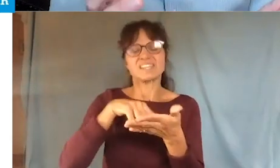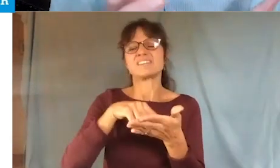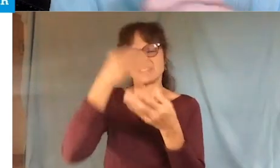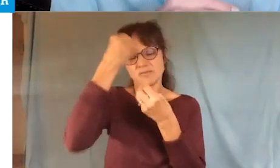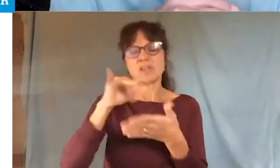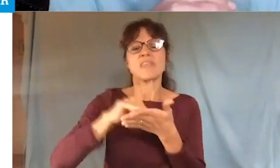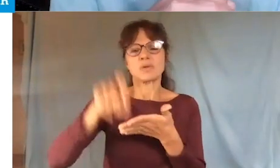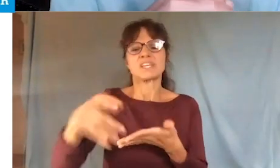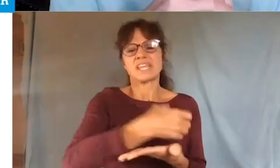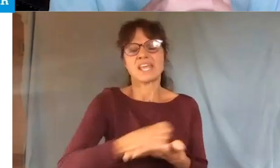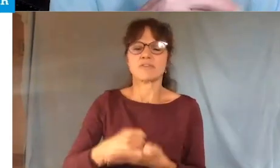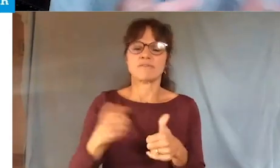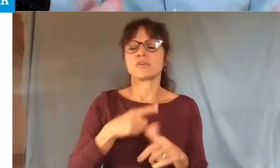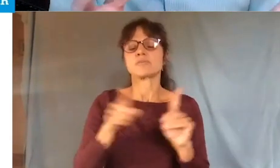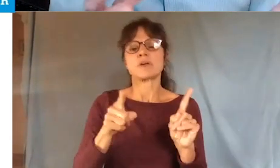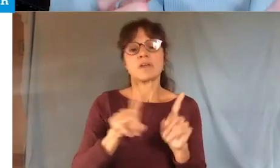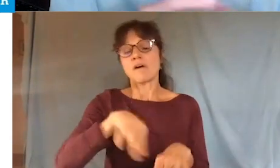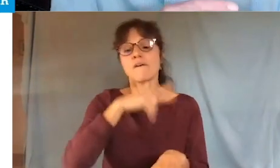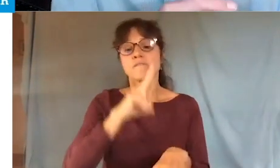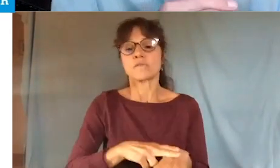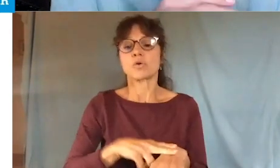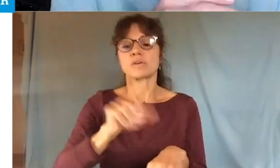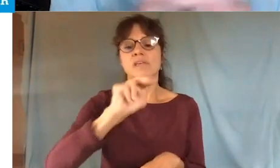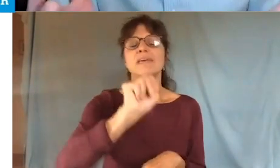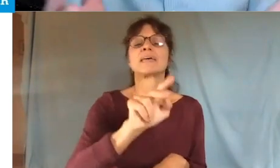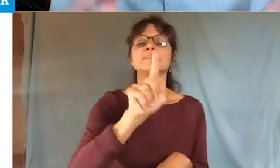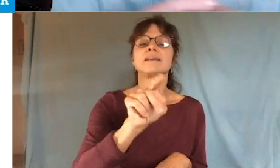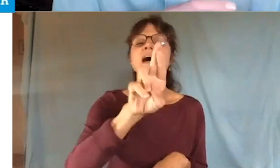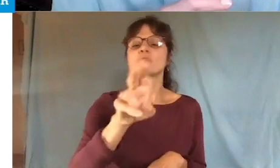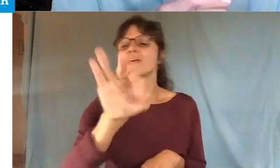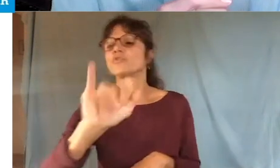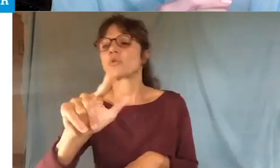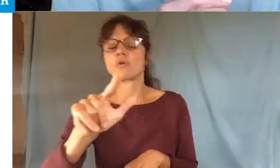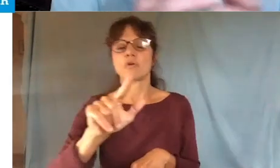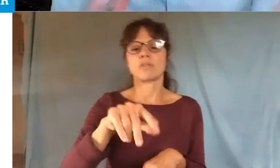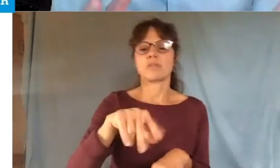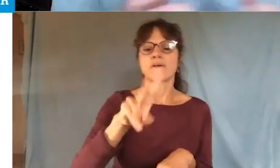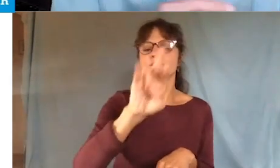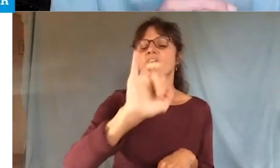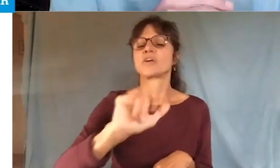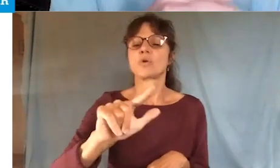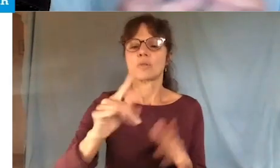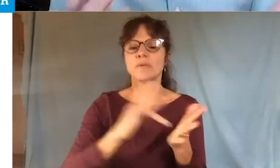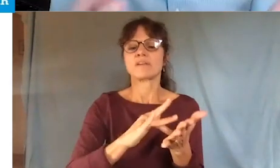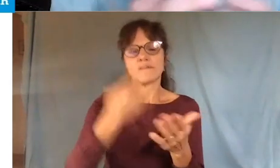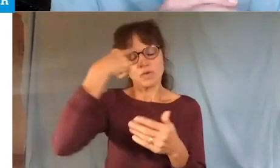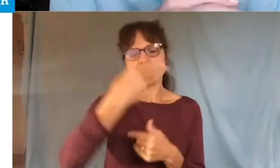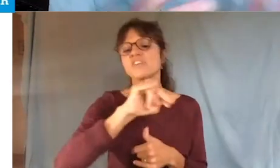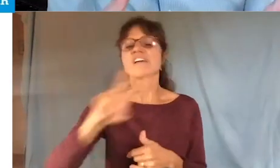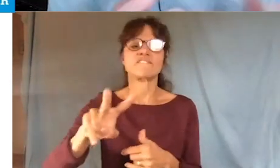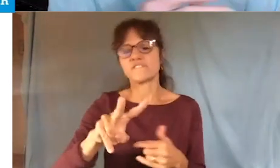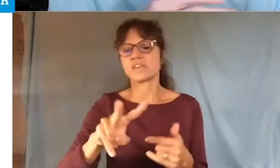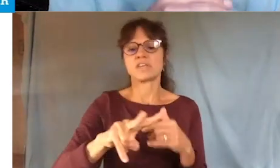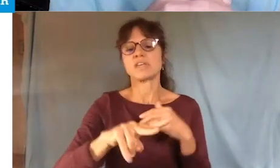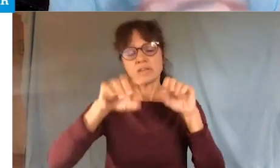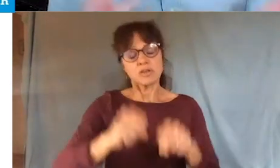was, of course, the question that antiretroviral medications, the HIV treatment itself, actually could have some